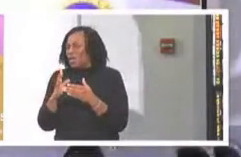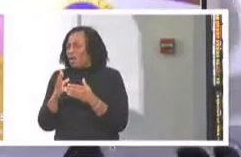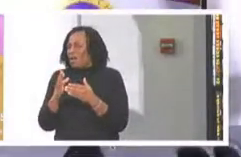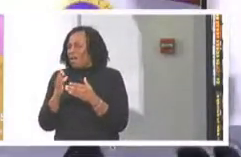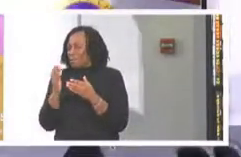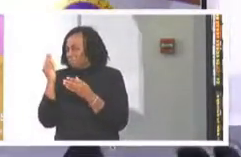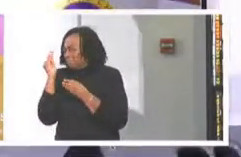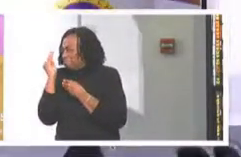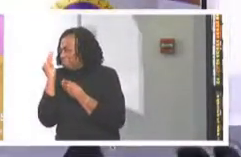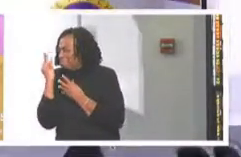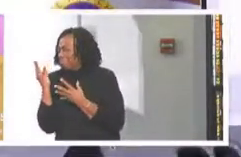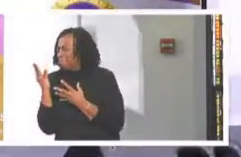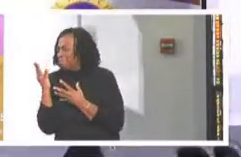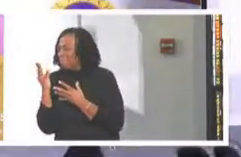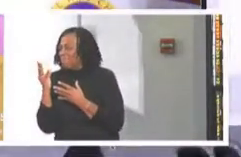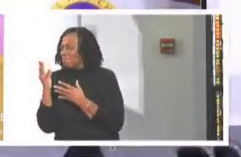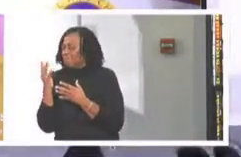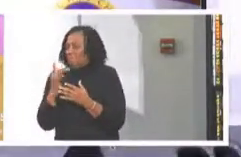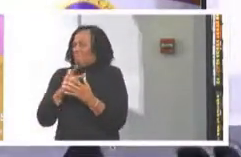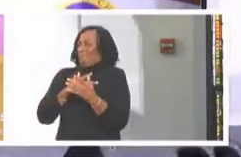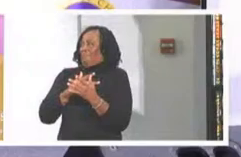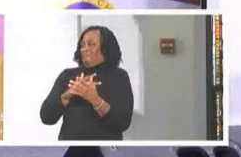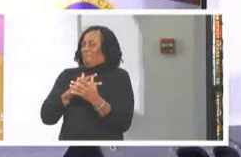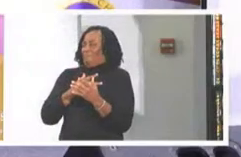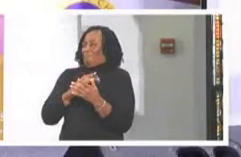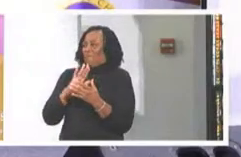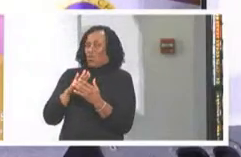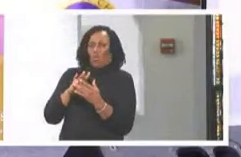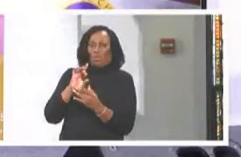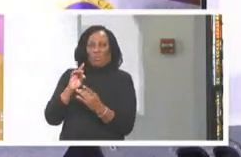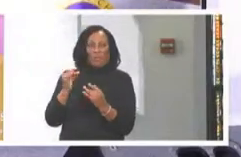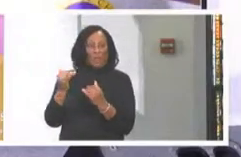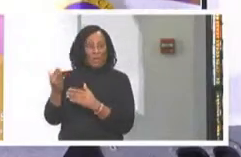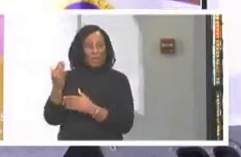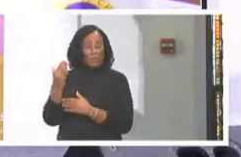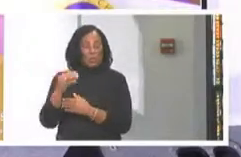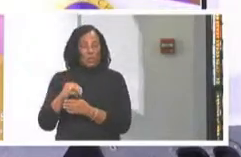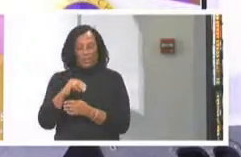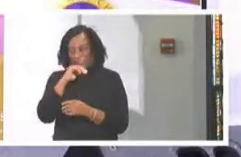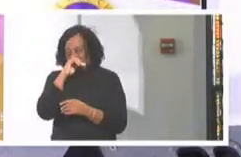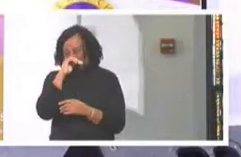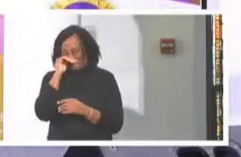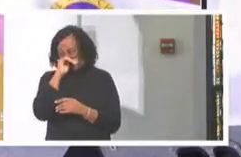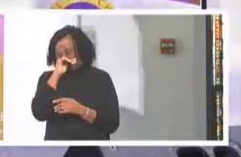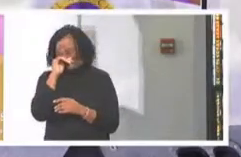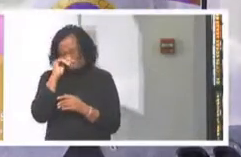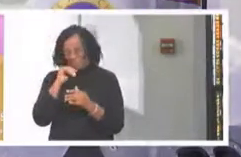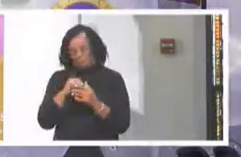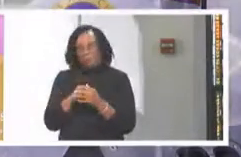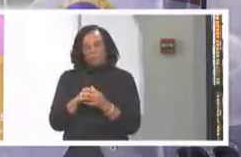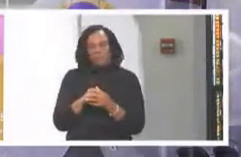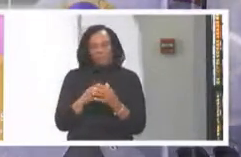deposit in our spirit today? Today. This isn't an exercise that we do. We just come out